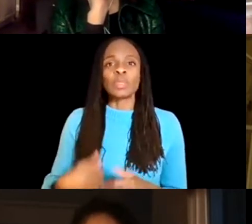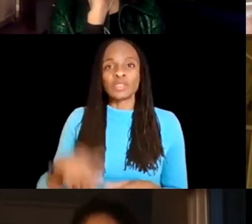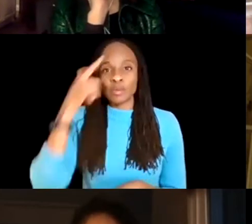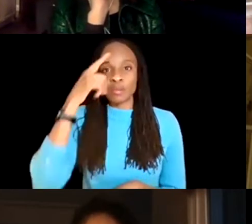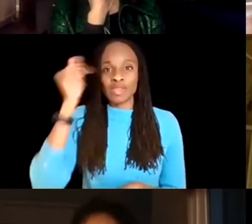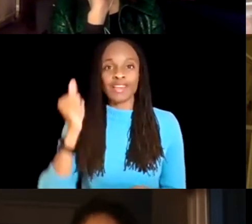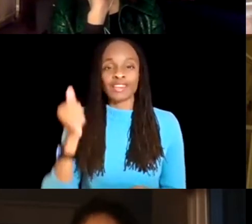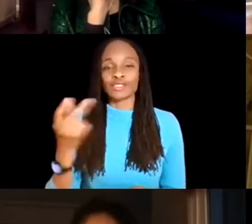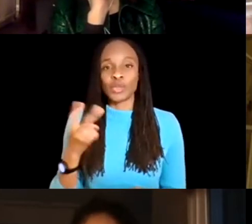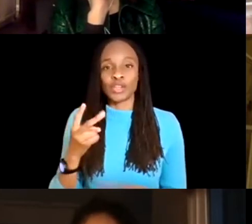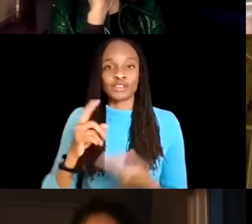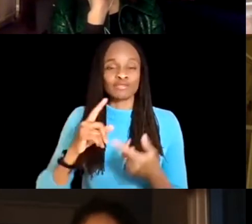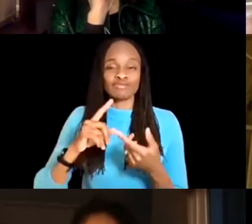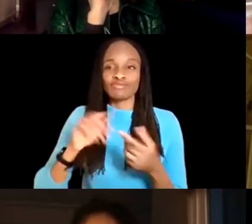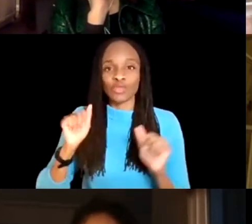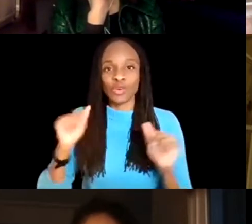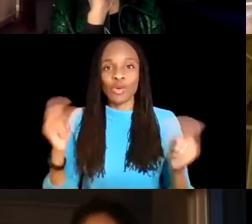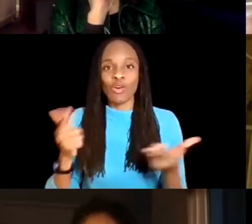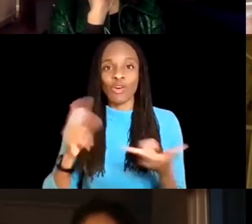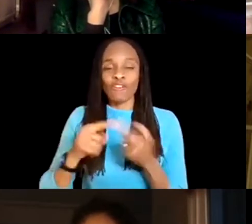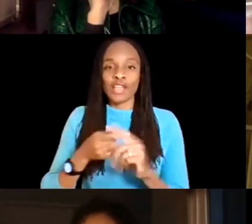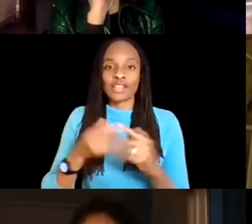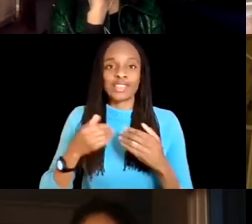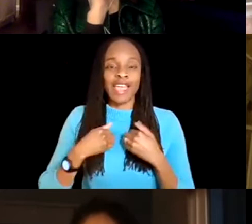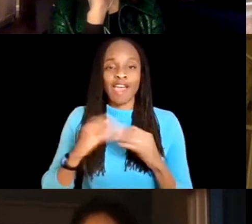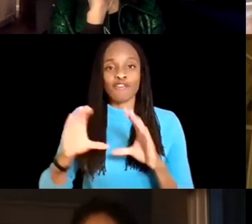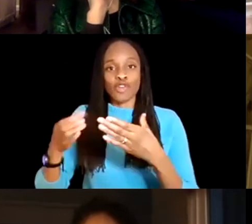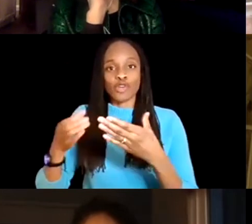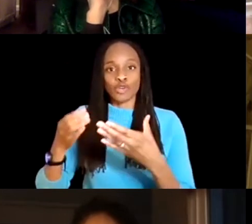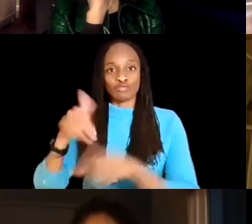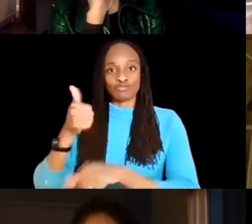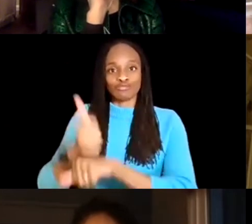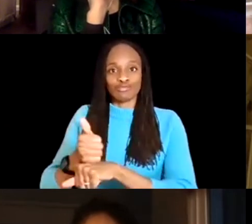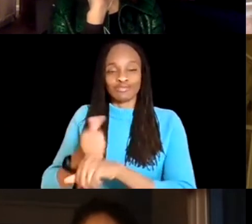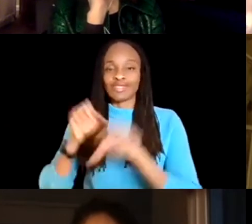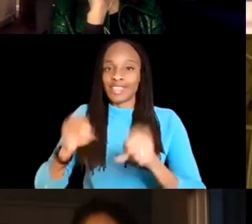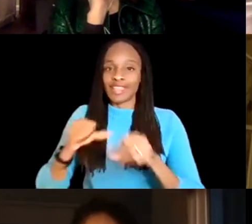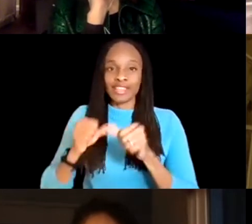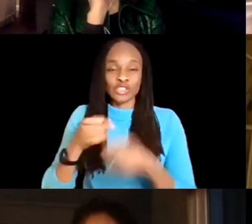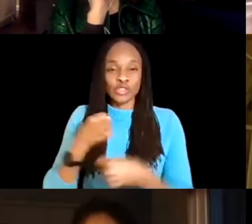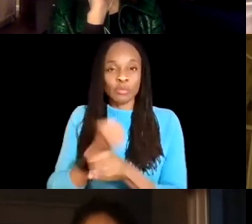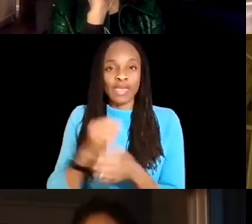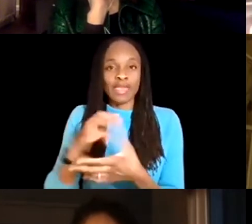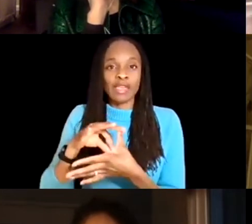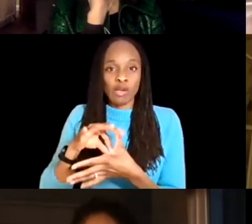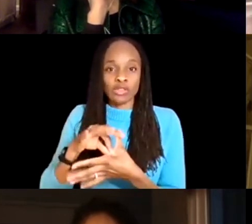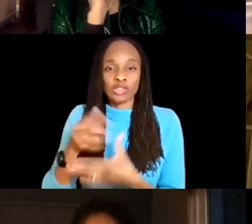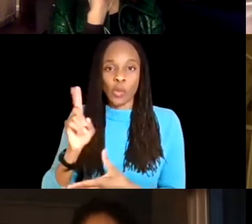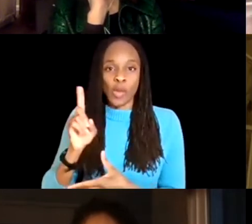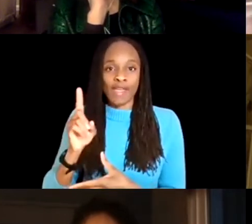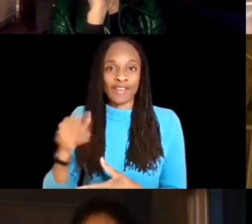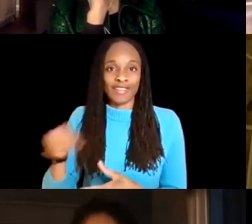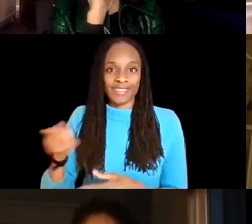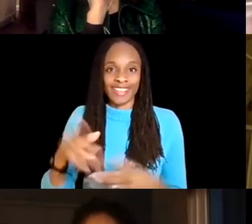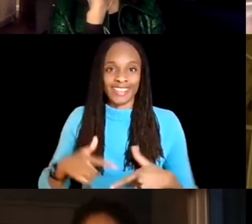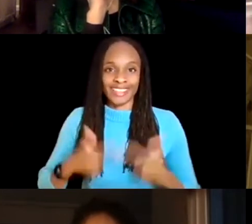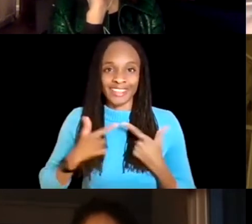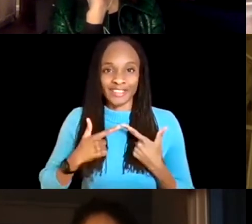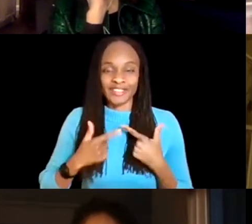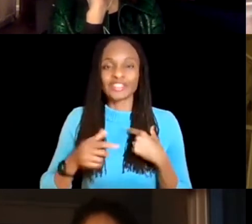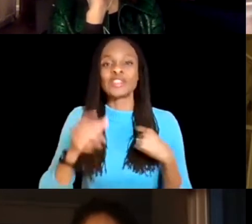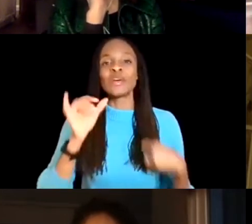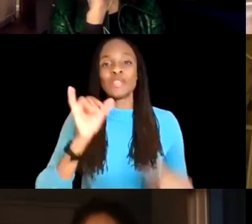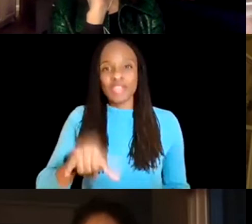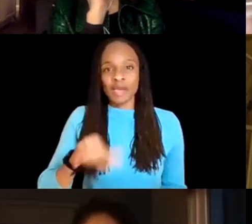we're friends, we already have a crew in place, they're able to keep making content where they are. So that was kind of like